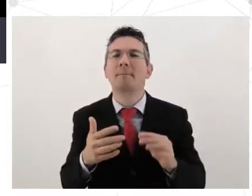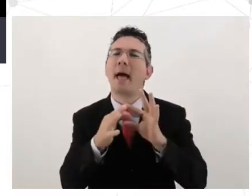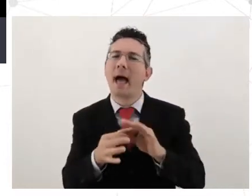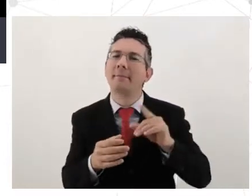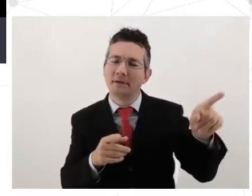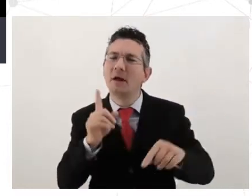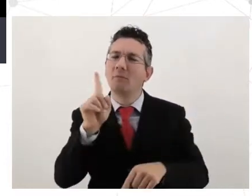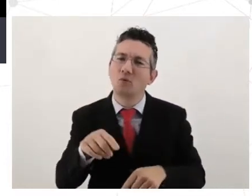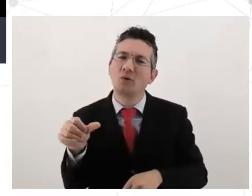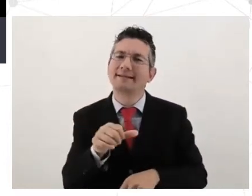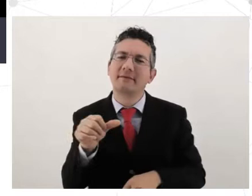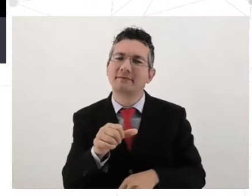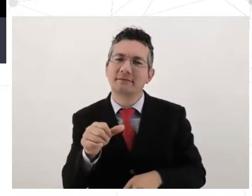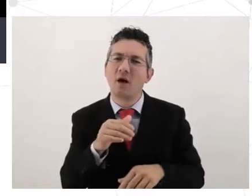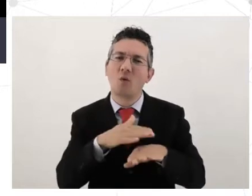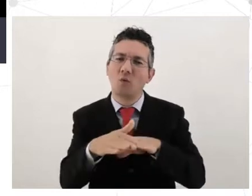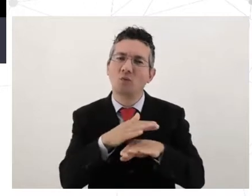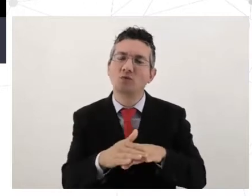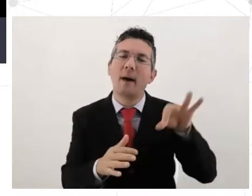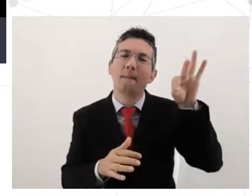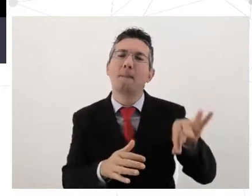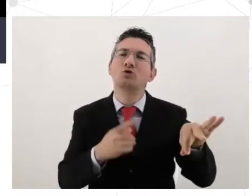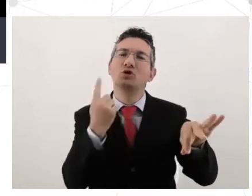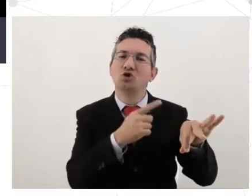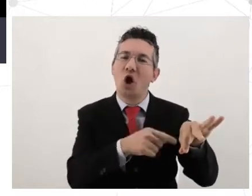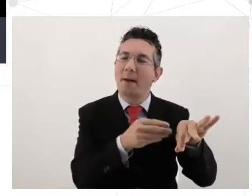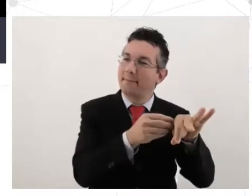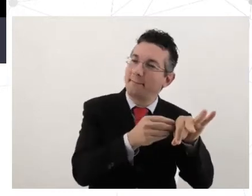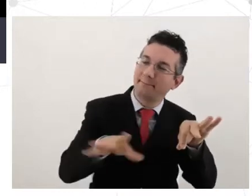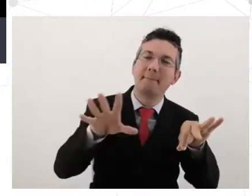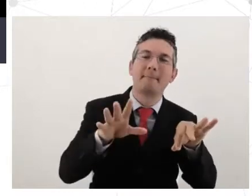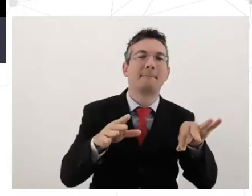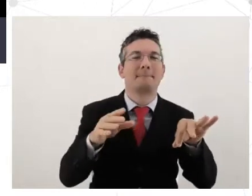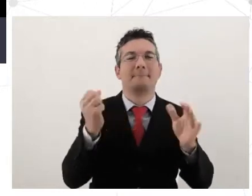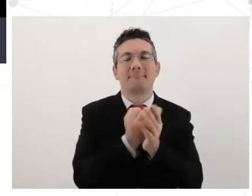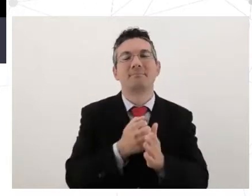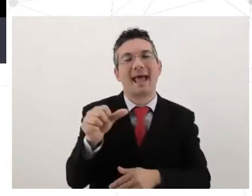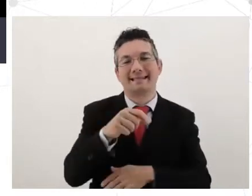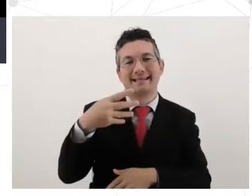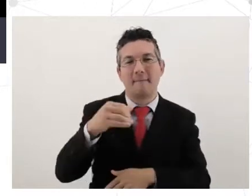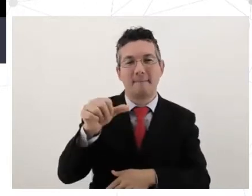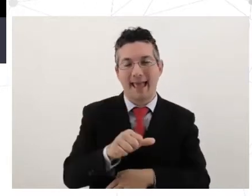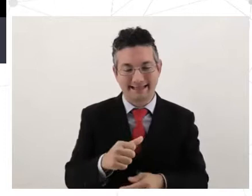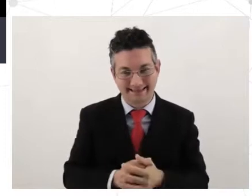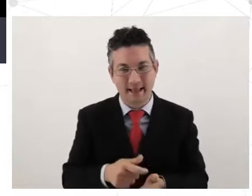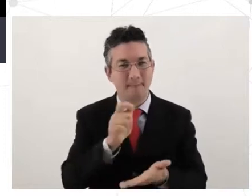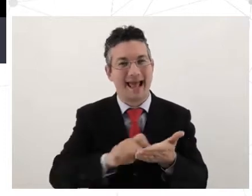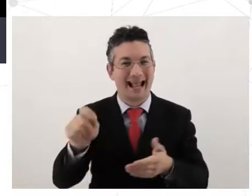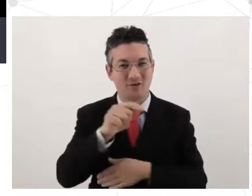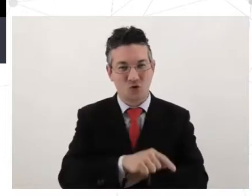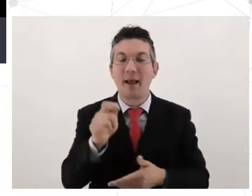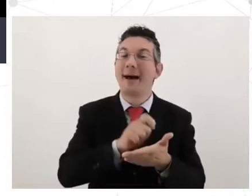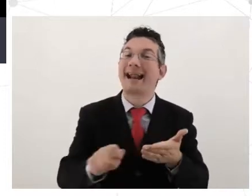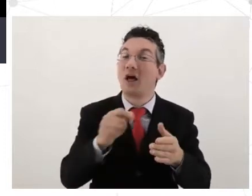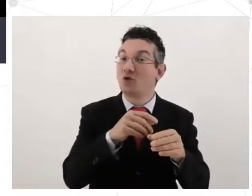Marker. Confederation Park. 325 meters. Cool. Ready to head out at the park. And away